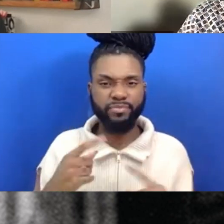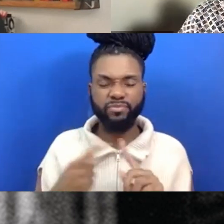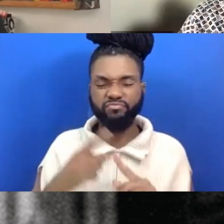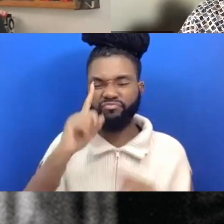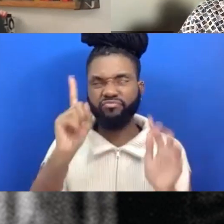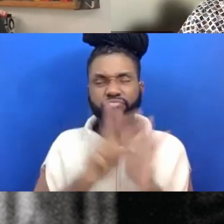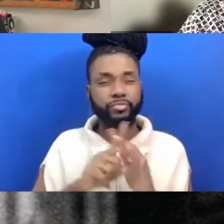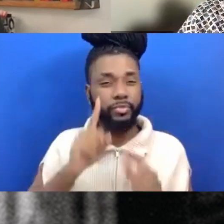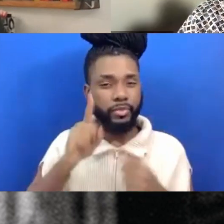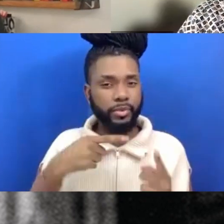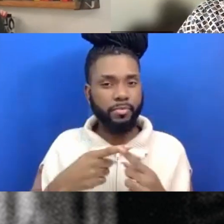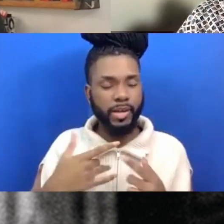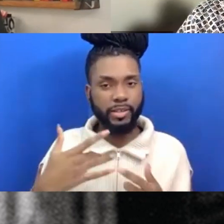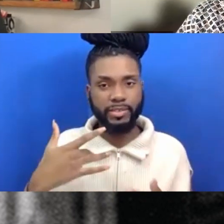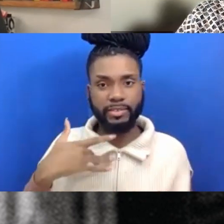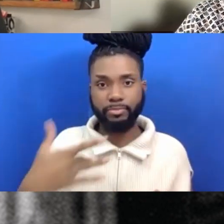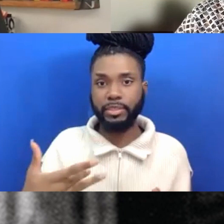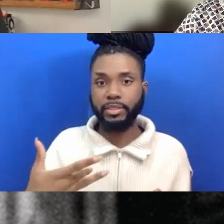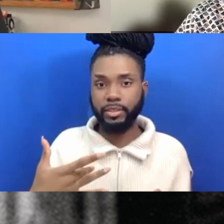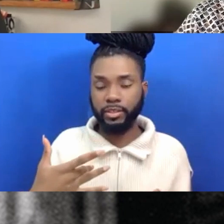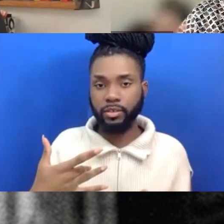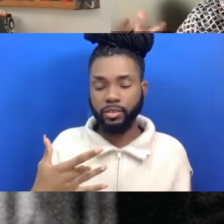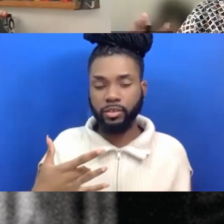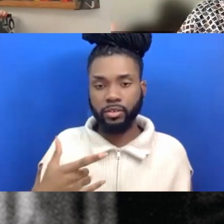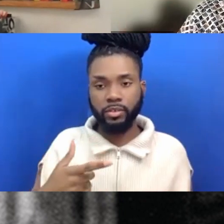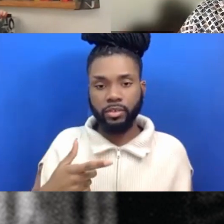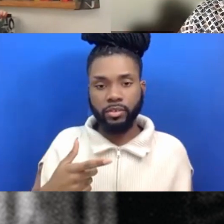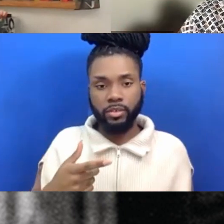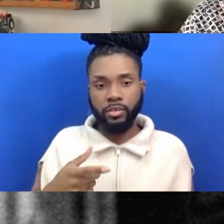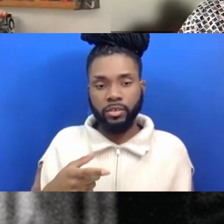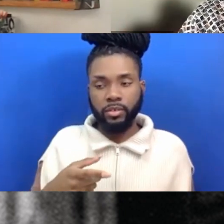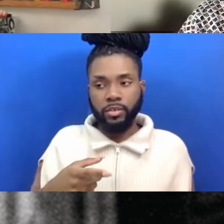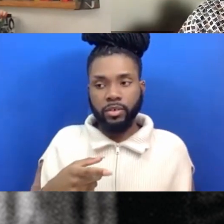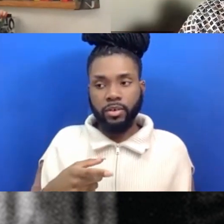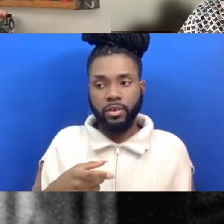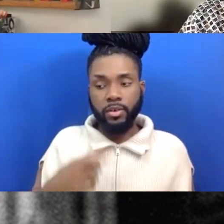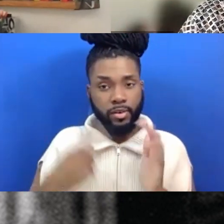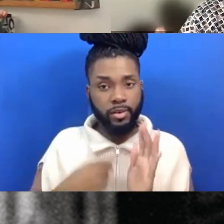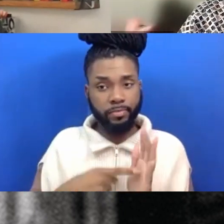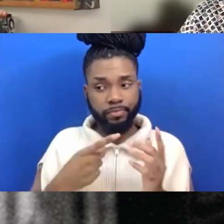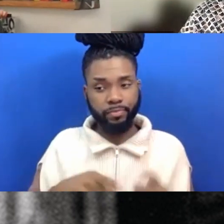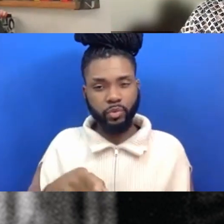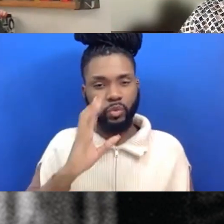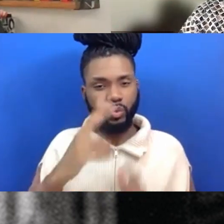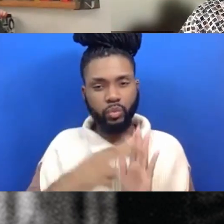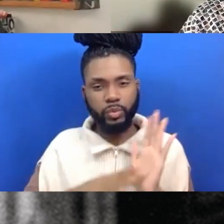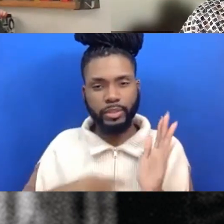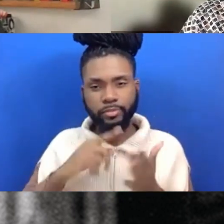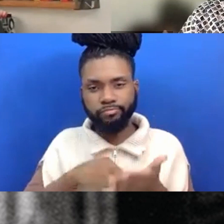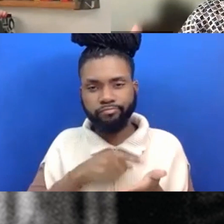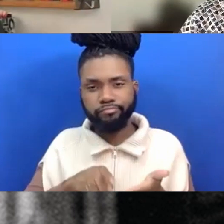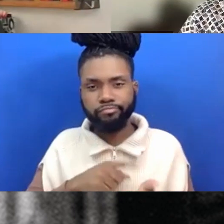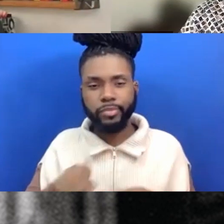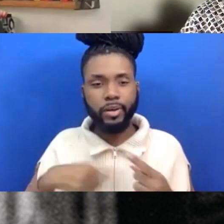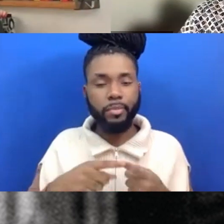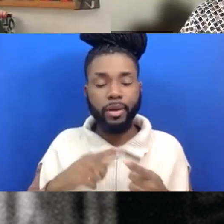these tendencies that you're speaking about, you know, sometimes you'll read some kind of criticism about the art of